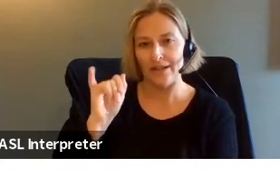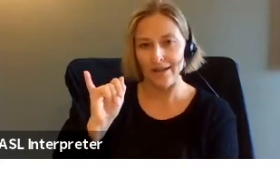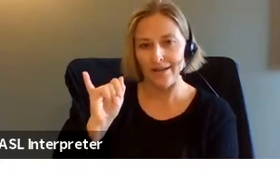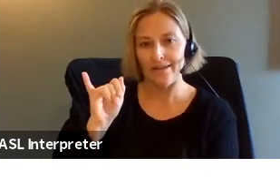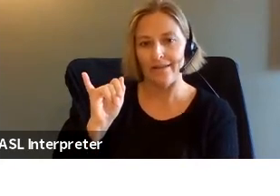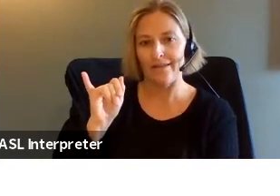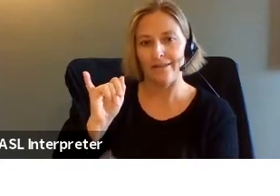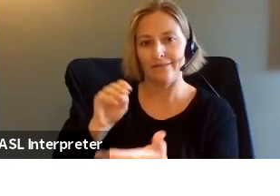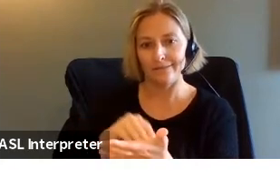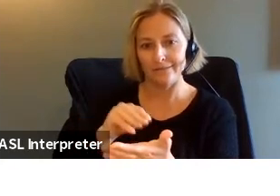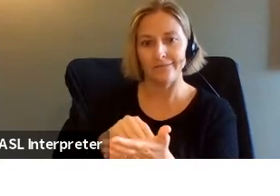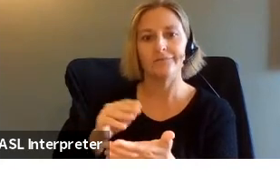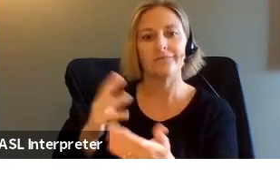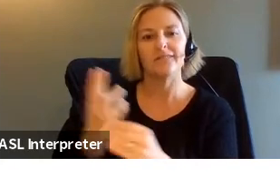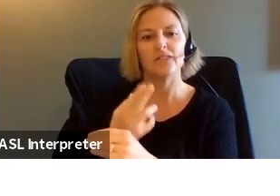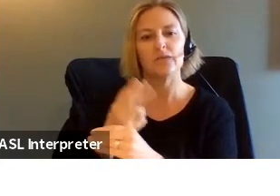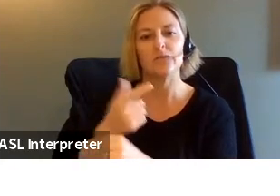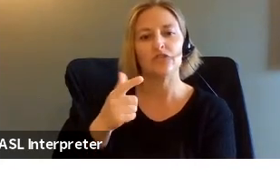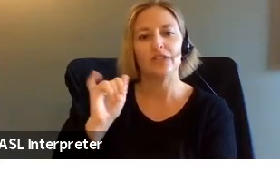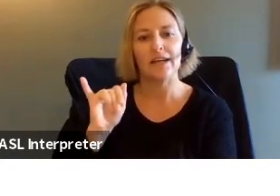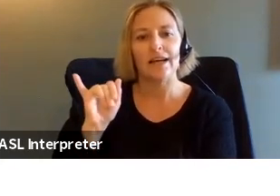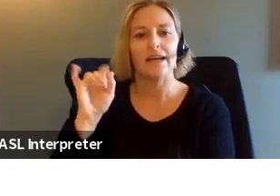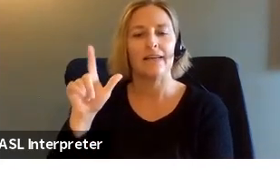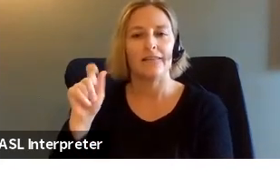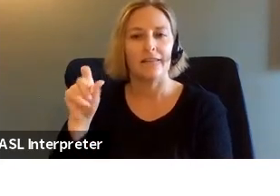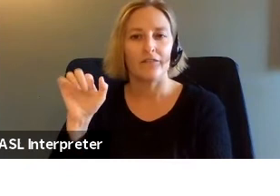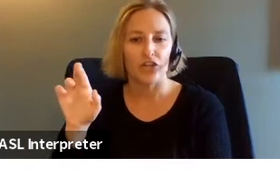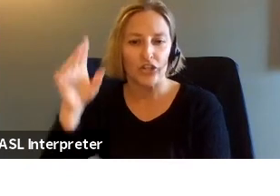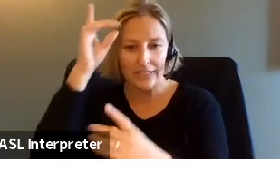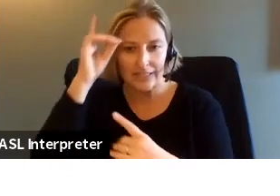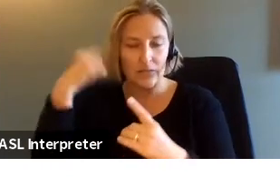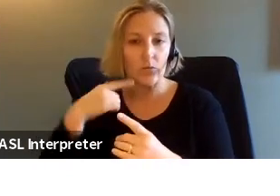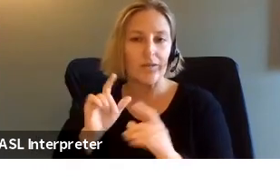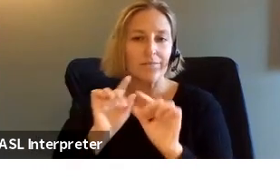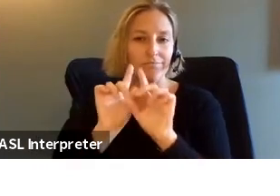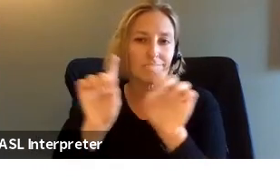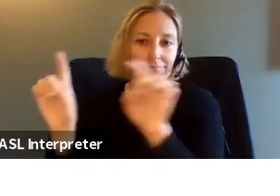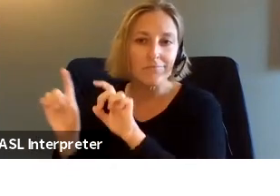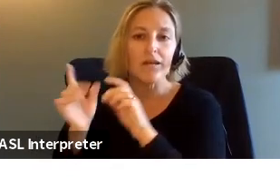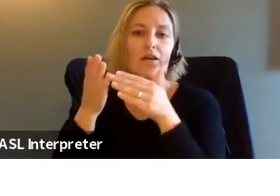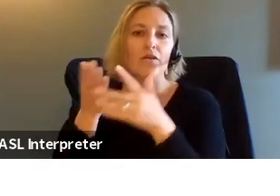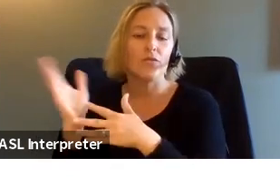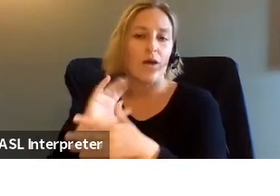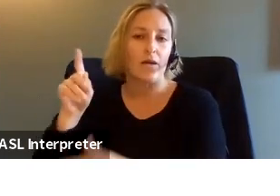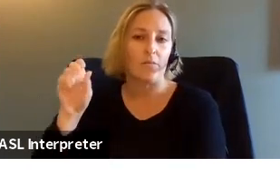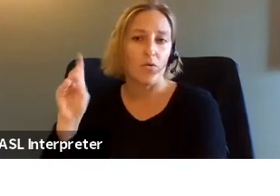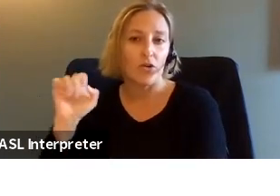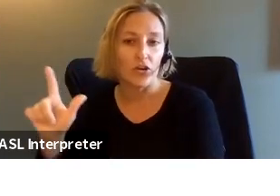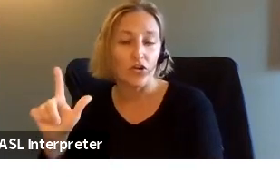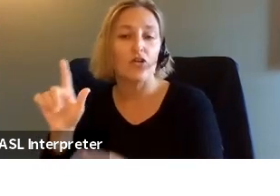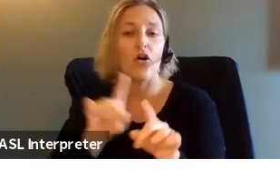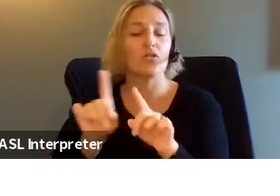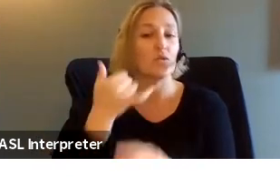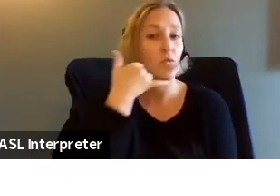liver diseases. We deployed a survey through our patient portal and also by calling patients to see what were their